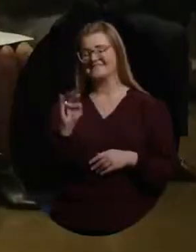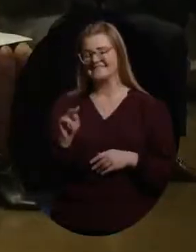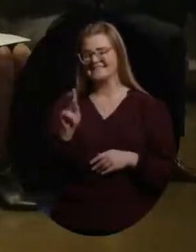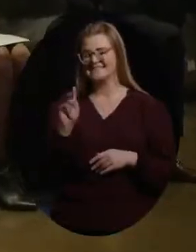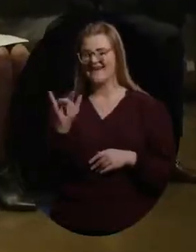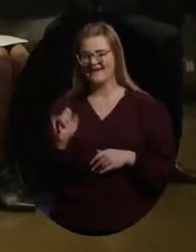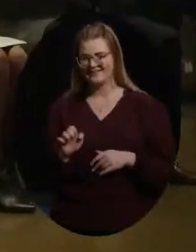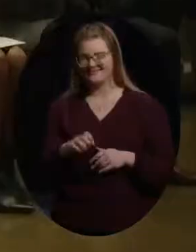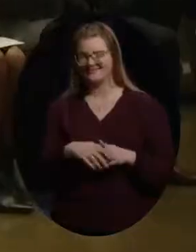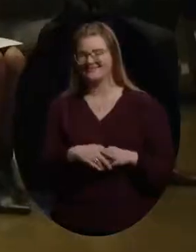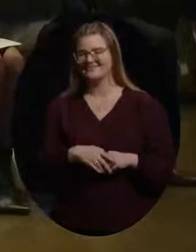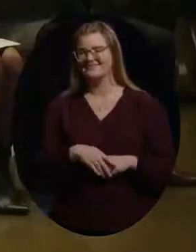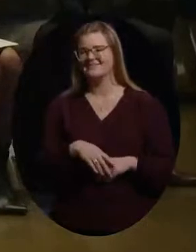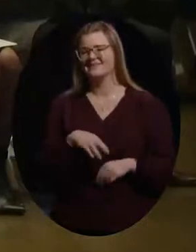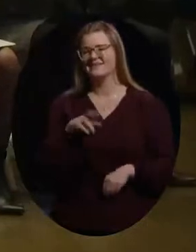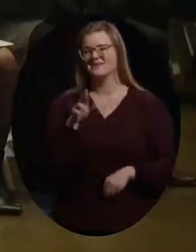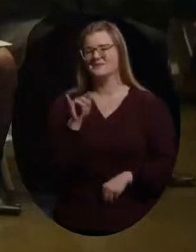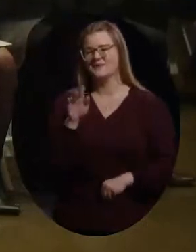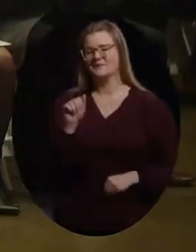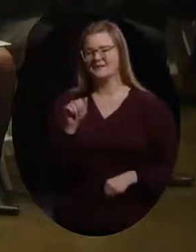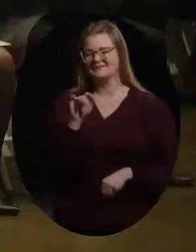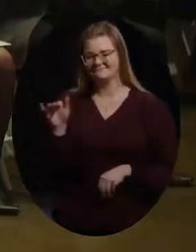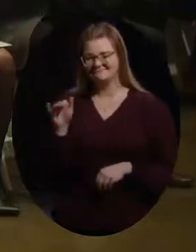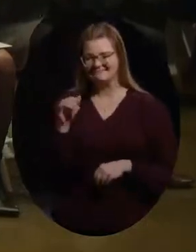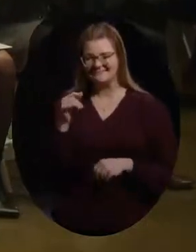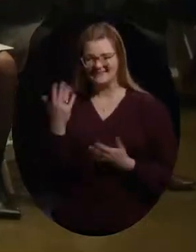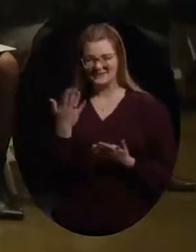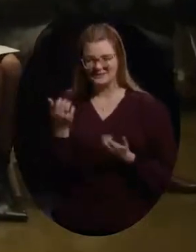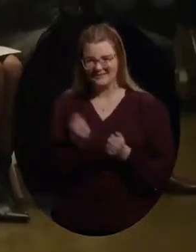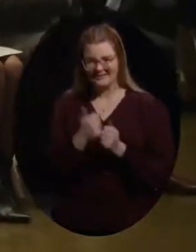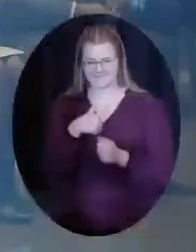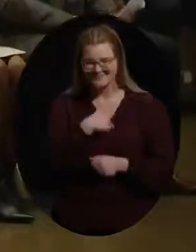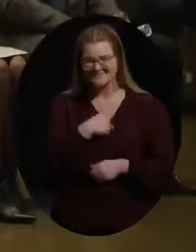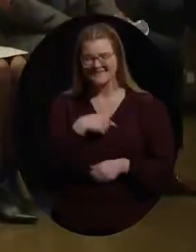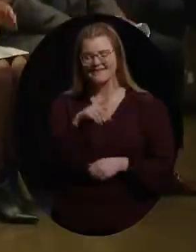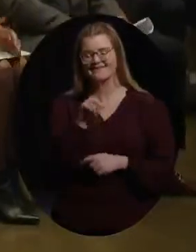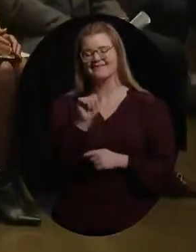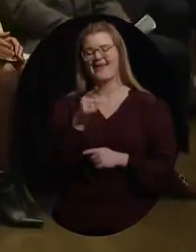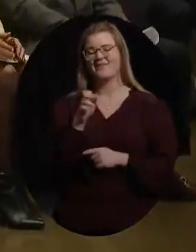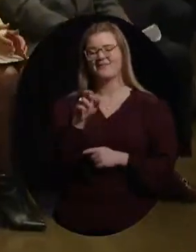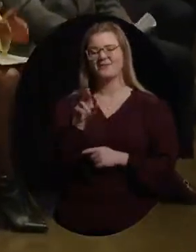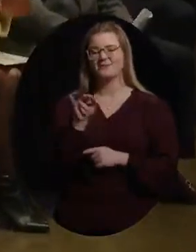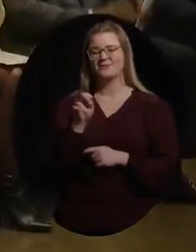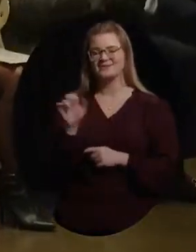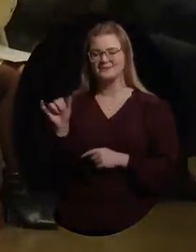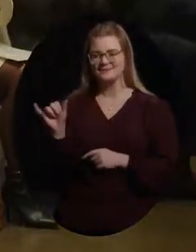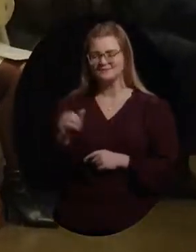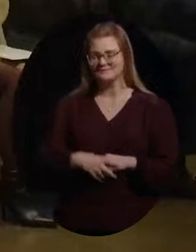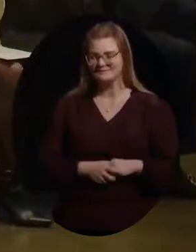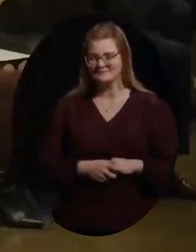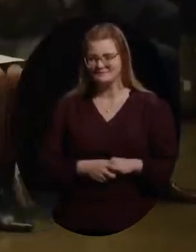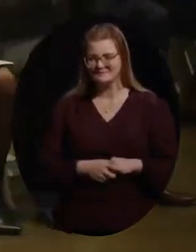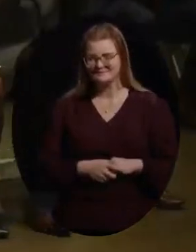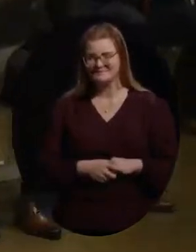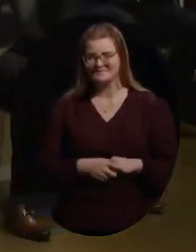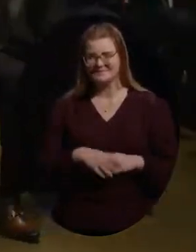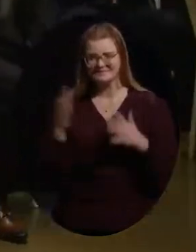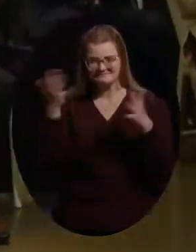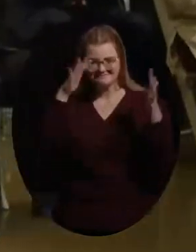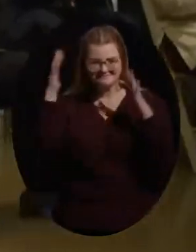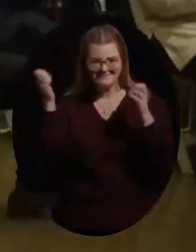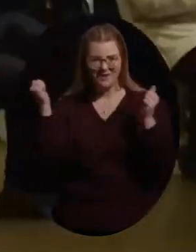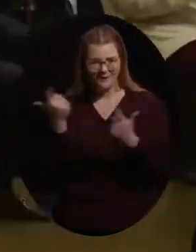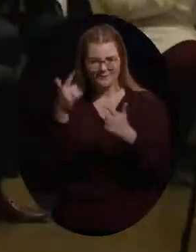Reva Trammell's with us tonight, everyone. And Catherine Jordan as well. Let's give them all a round